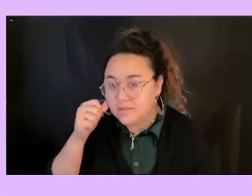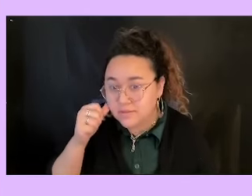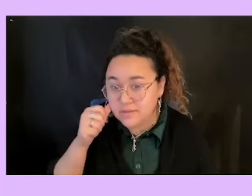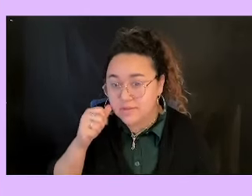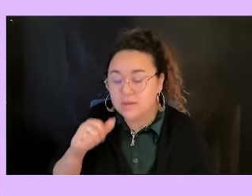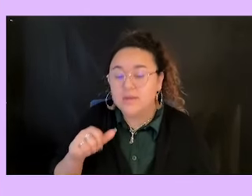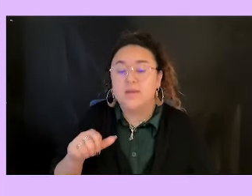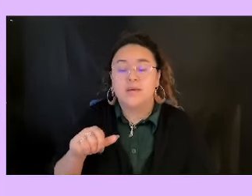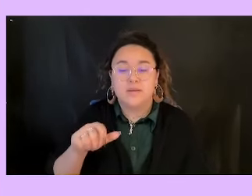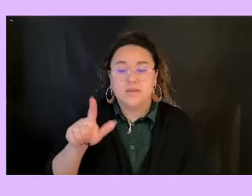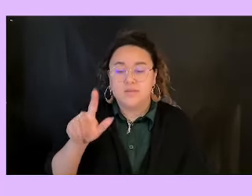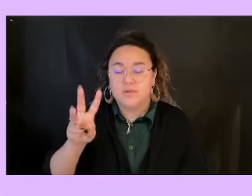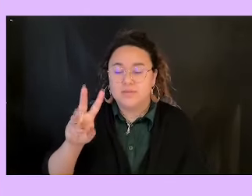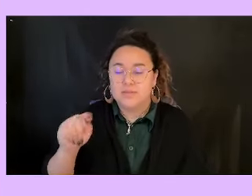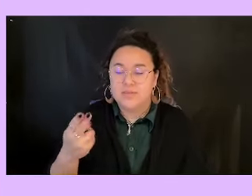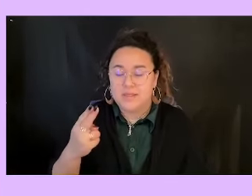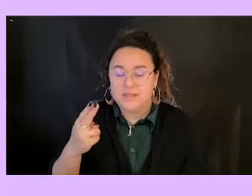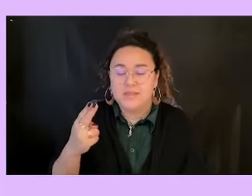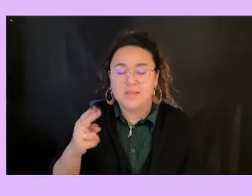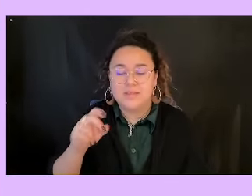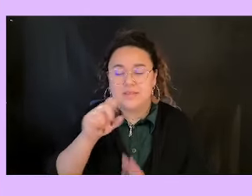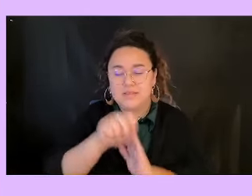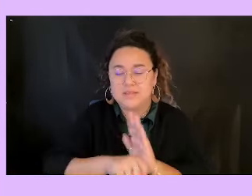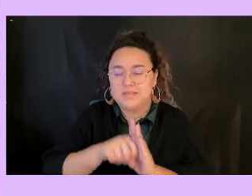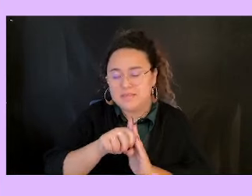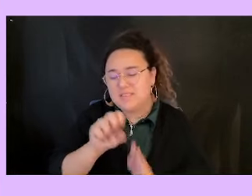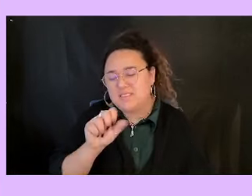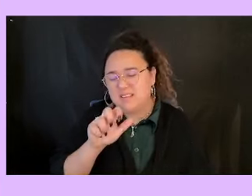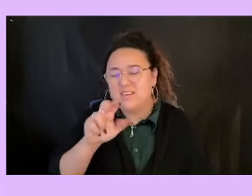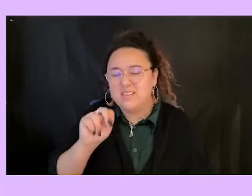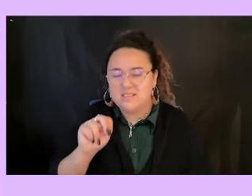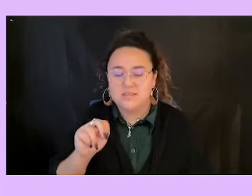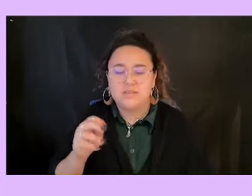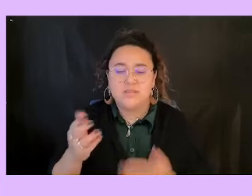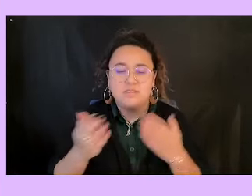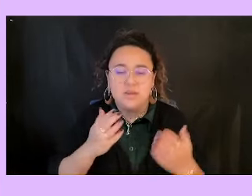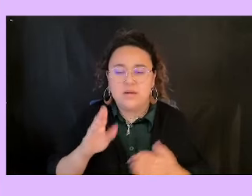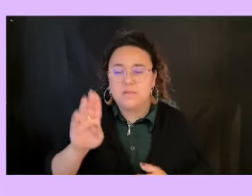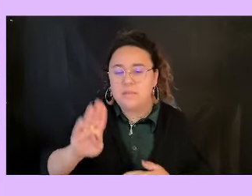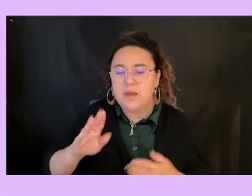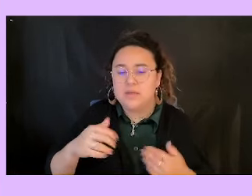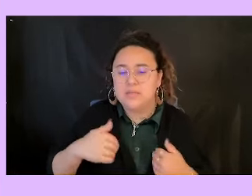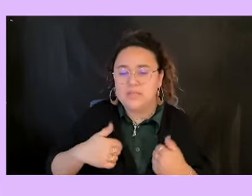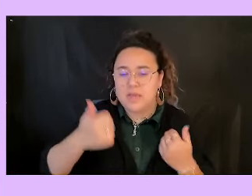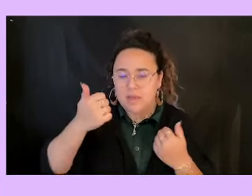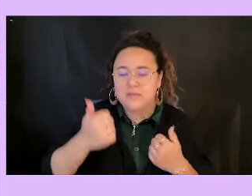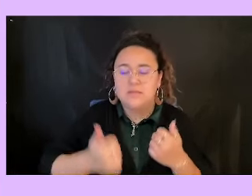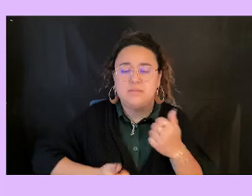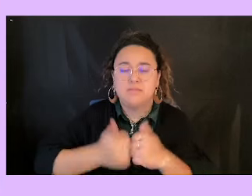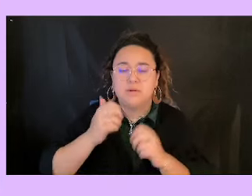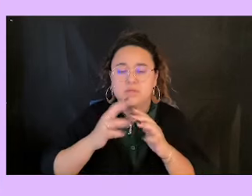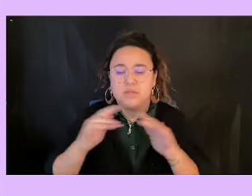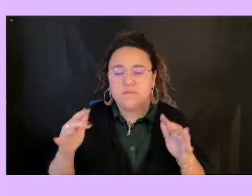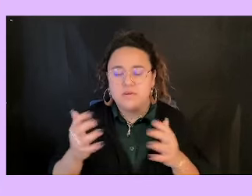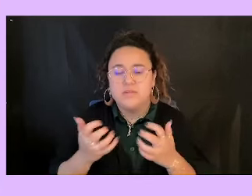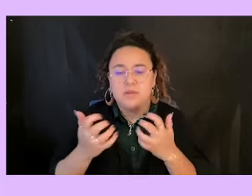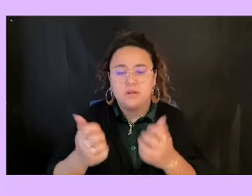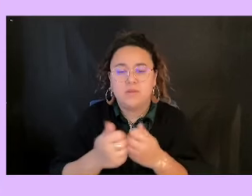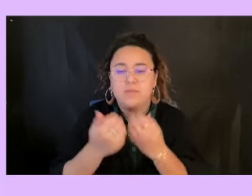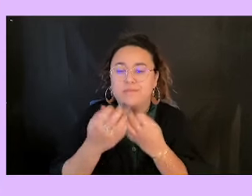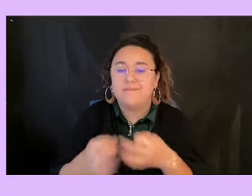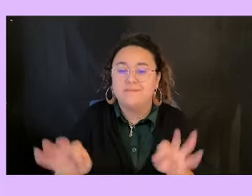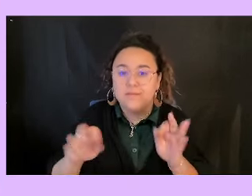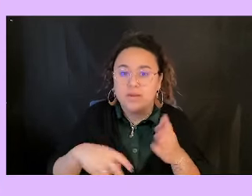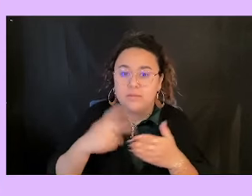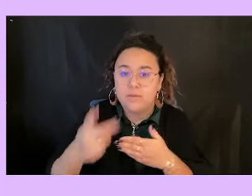26th season, can continue to serve Boston's youngest and most diverse audience with free programs